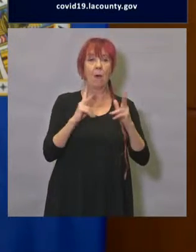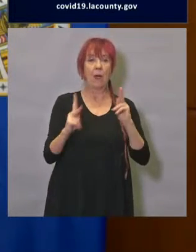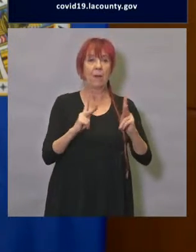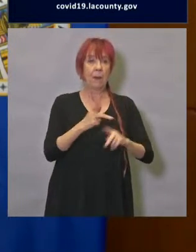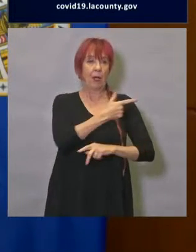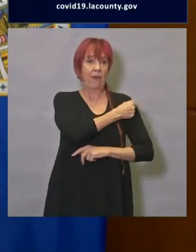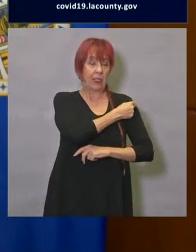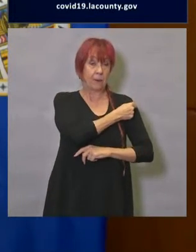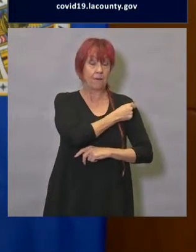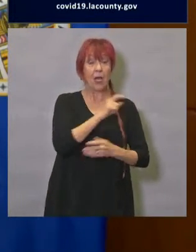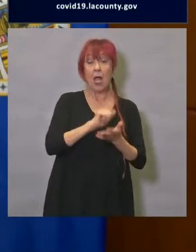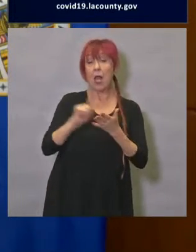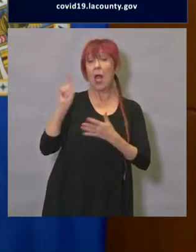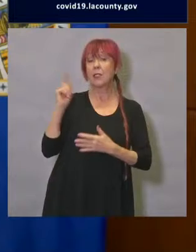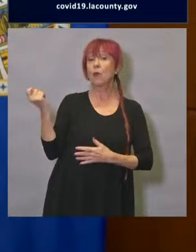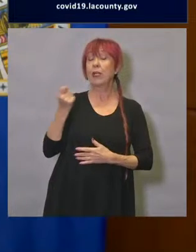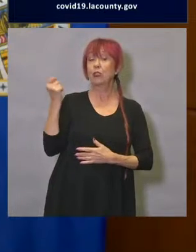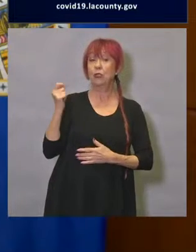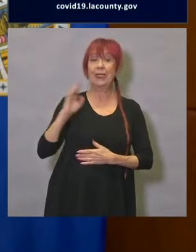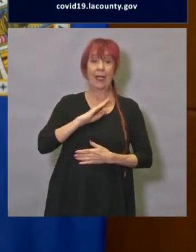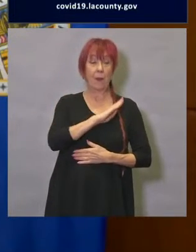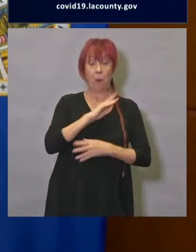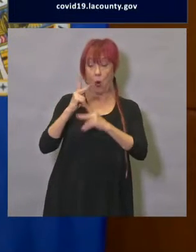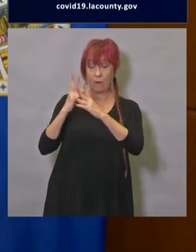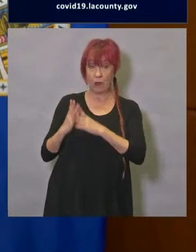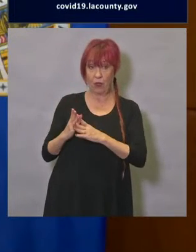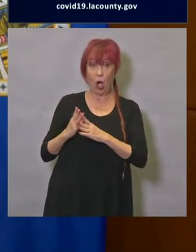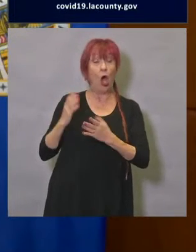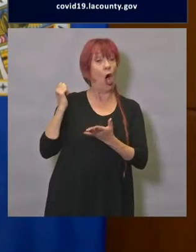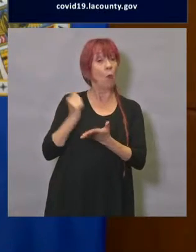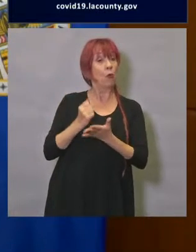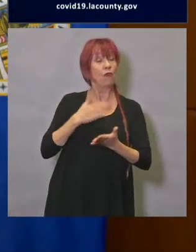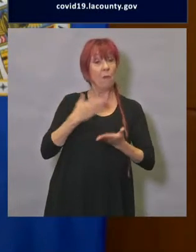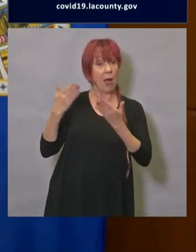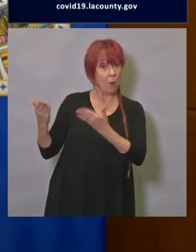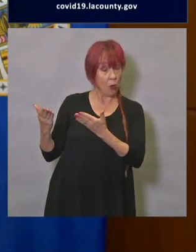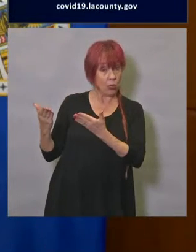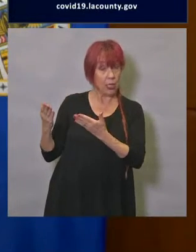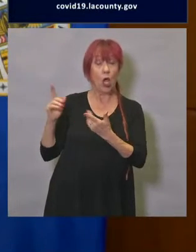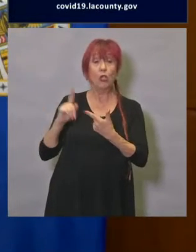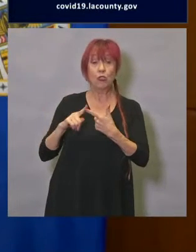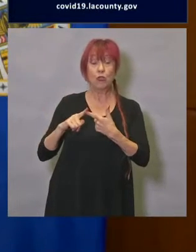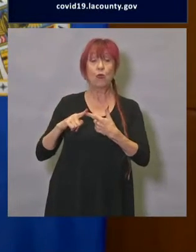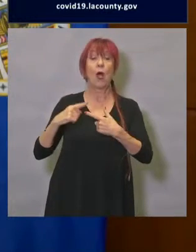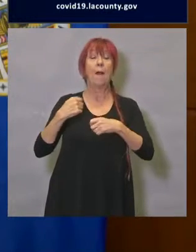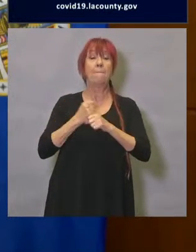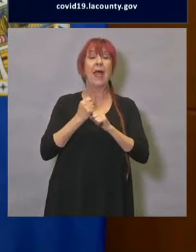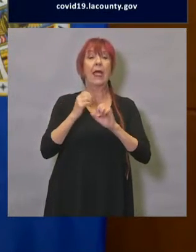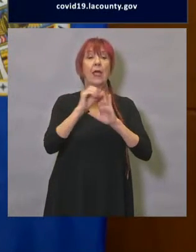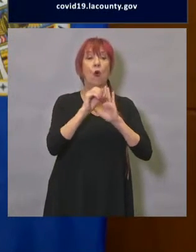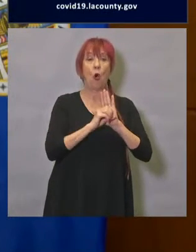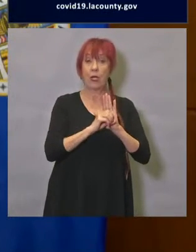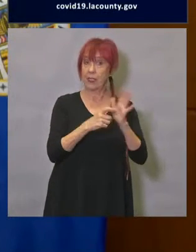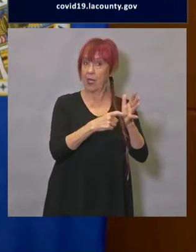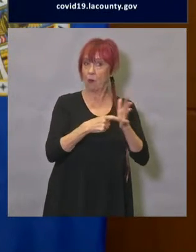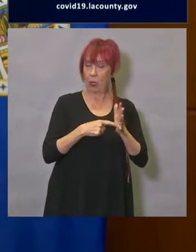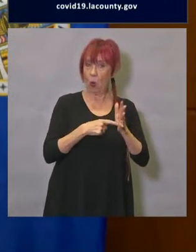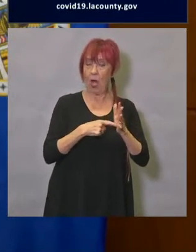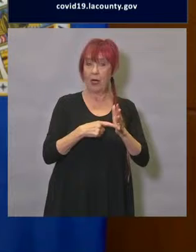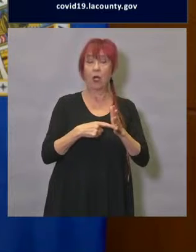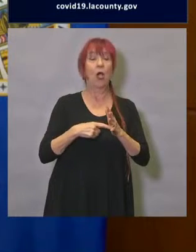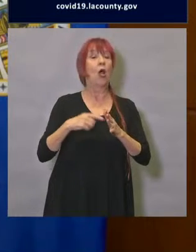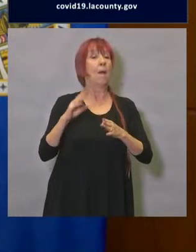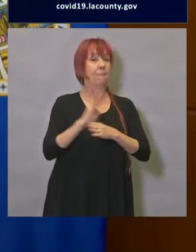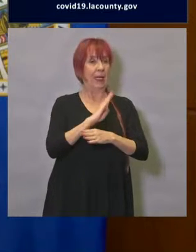Board of Supervisors approved a motion that I had to direct County Council to produce a proposed ordinance to require employers